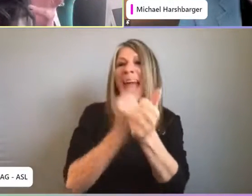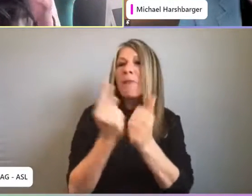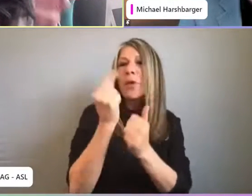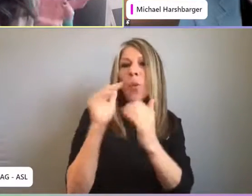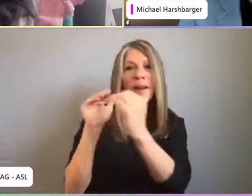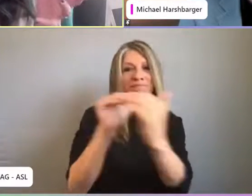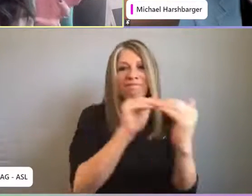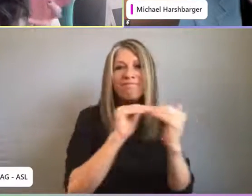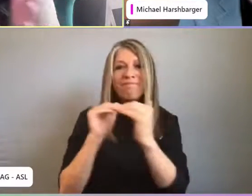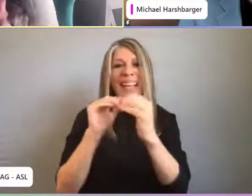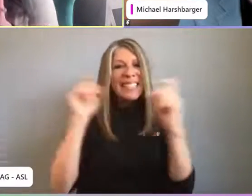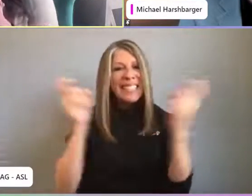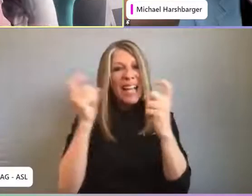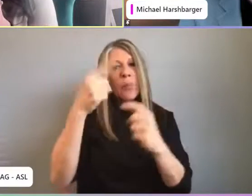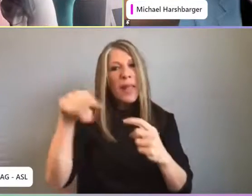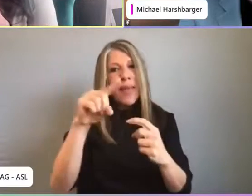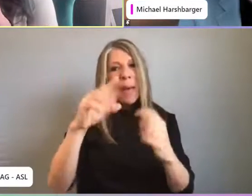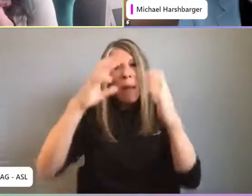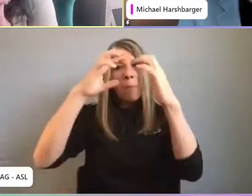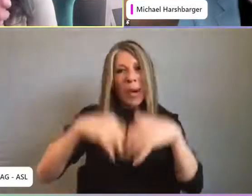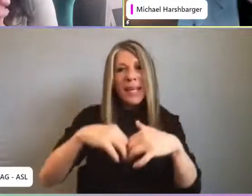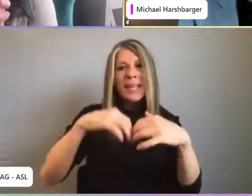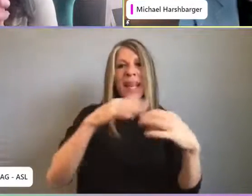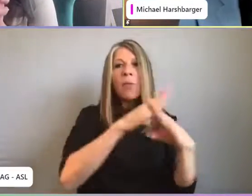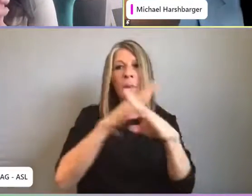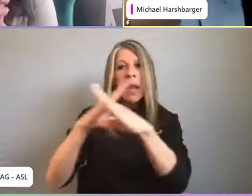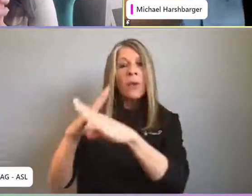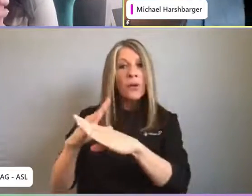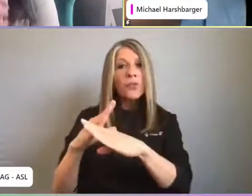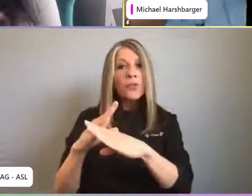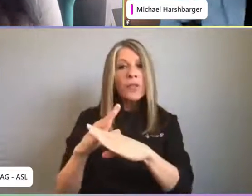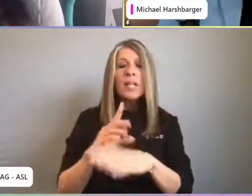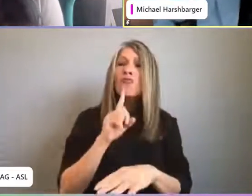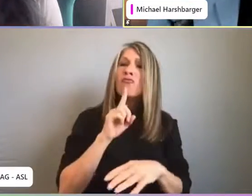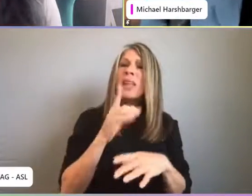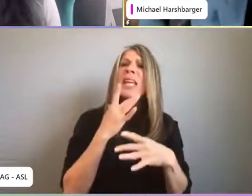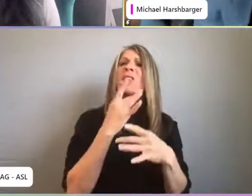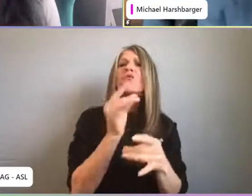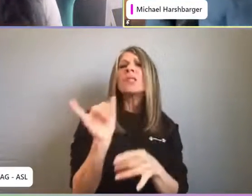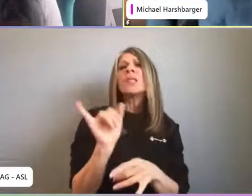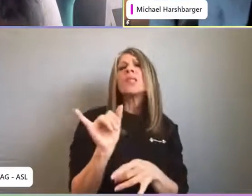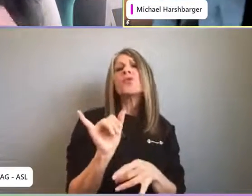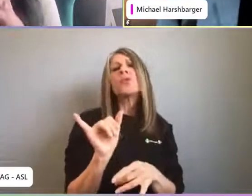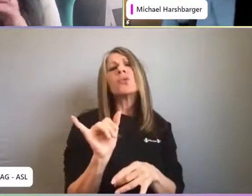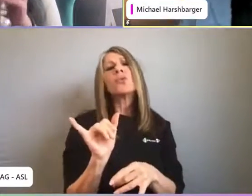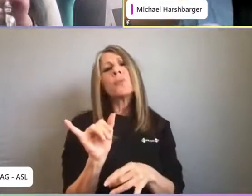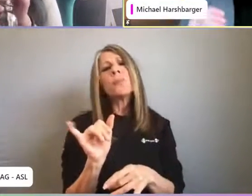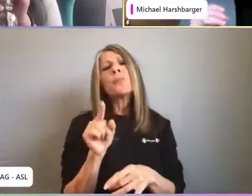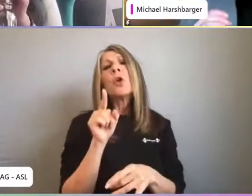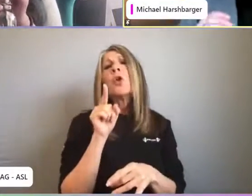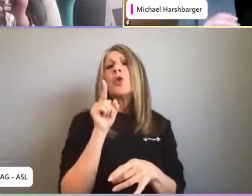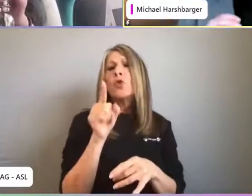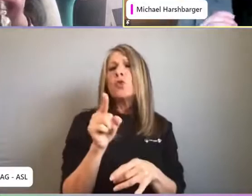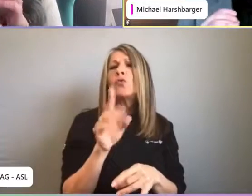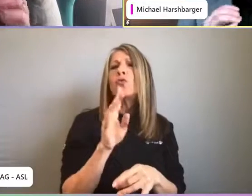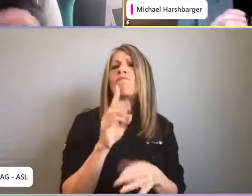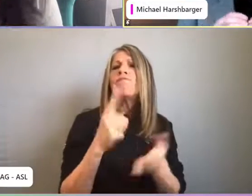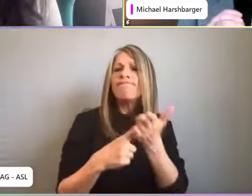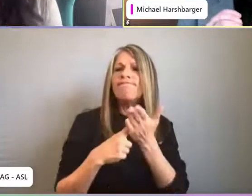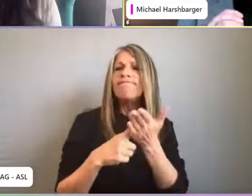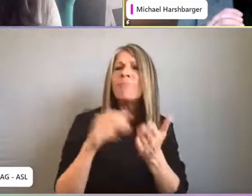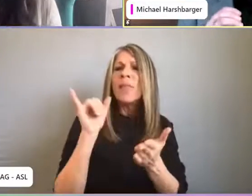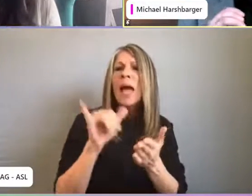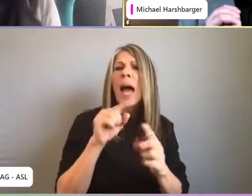them and breaking down those barriers. Yeah, it's interesting also that you point that out, Donna,